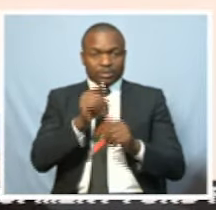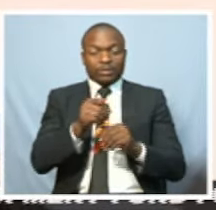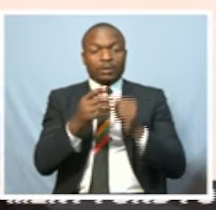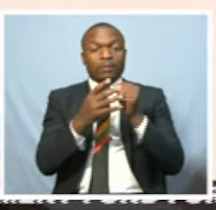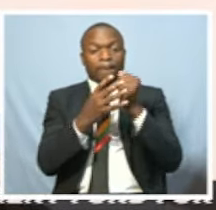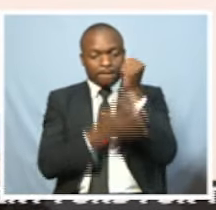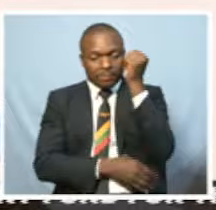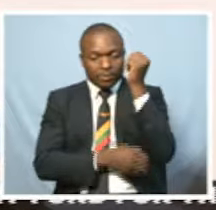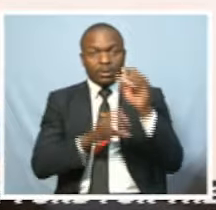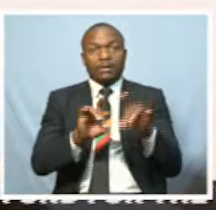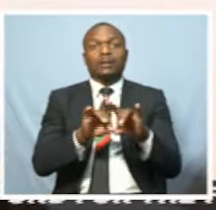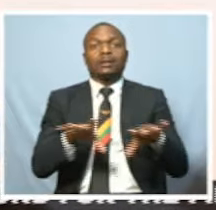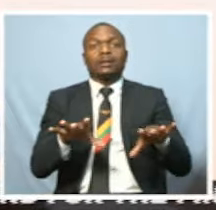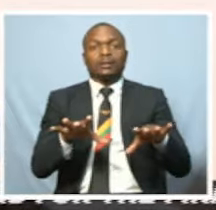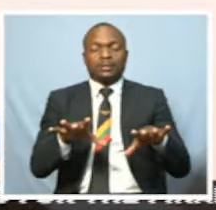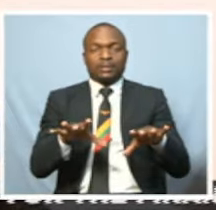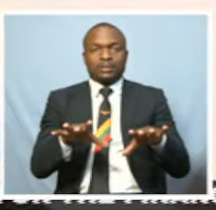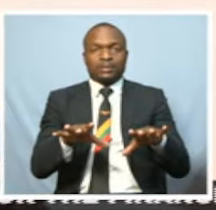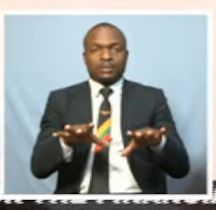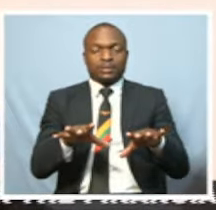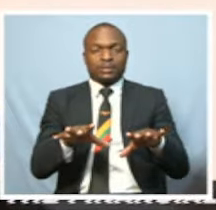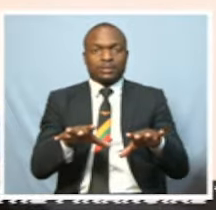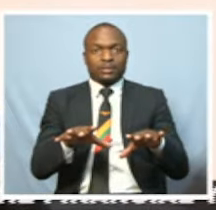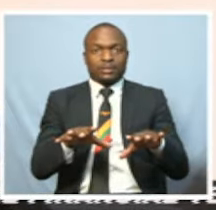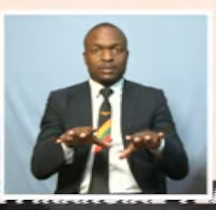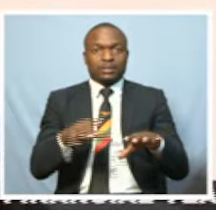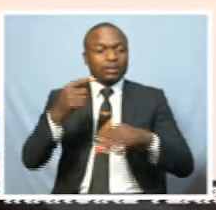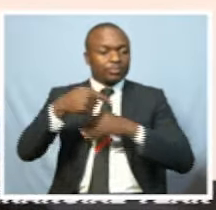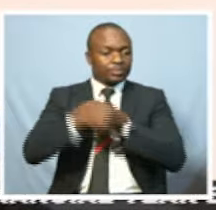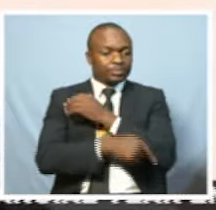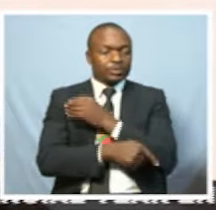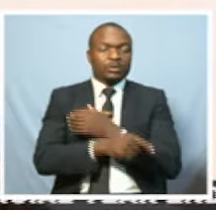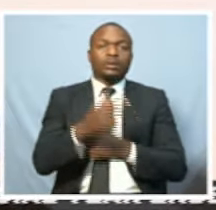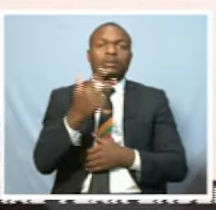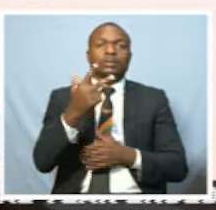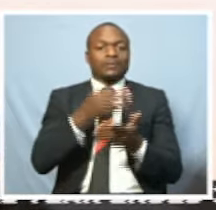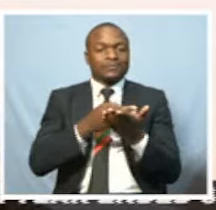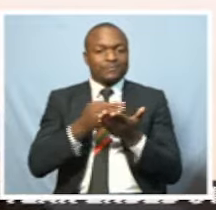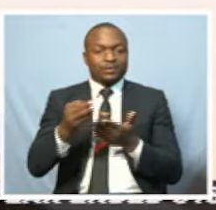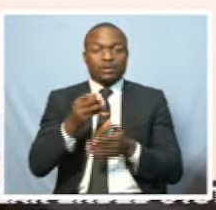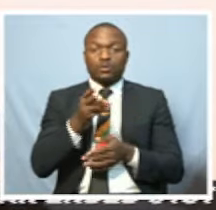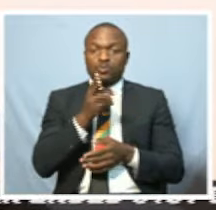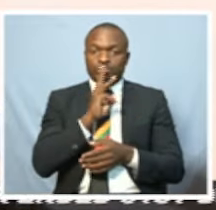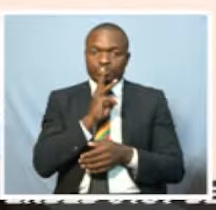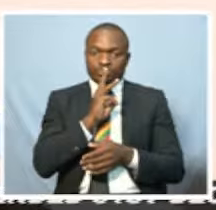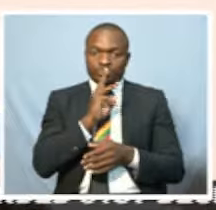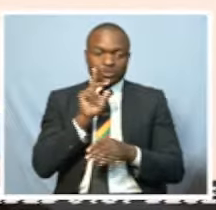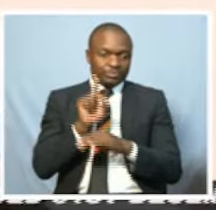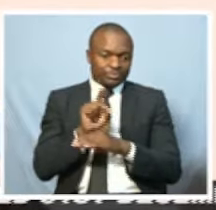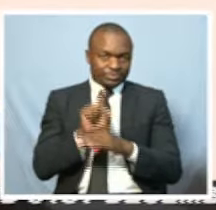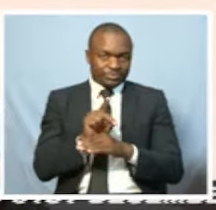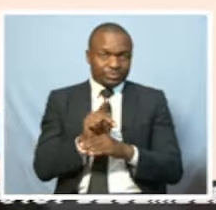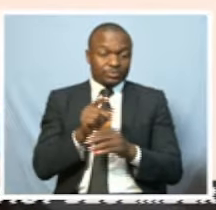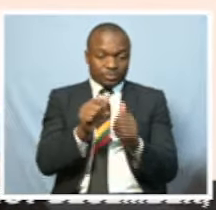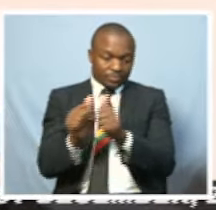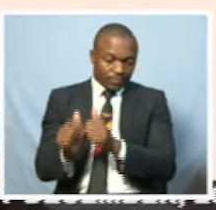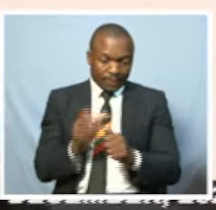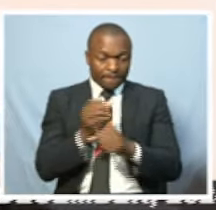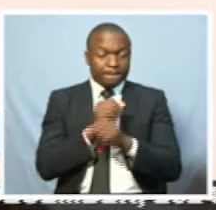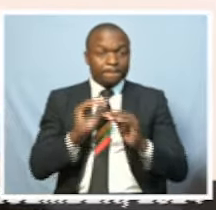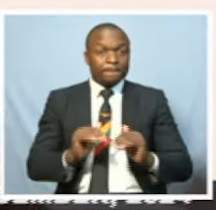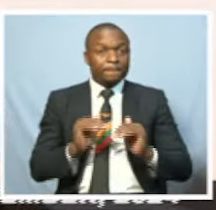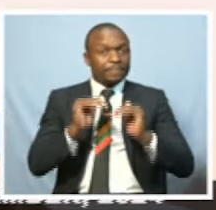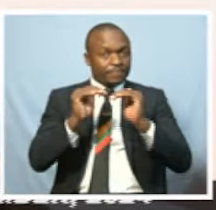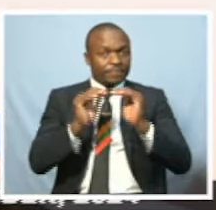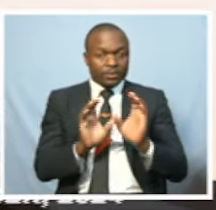the drilling of 3 failed boreholes. The action taken upgraded the